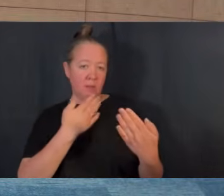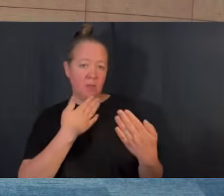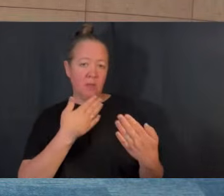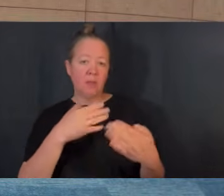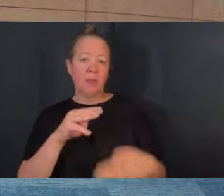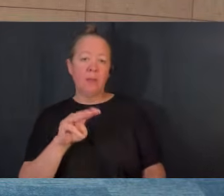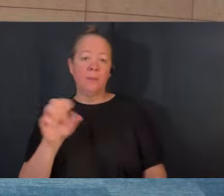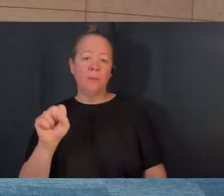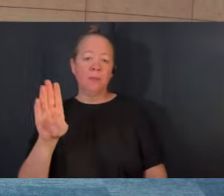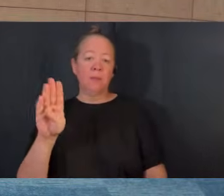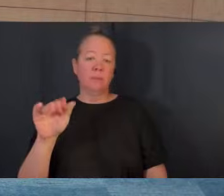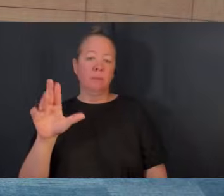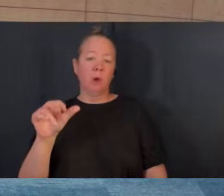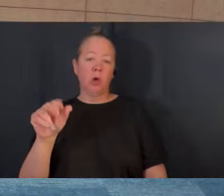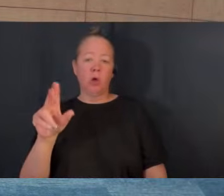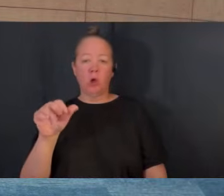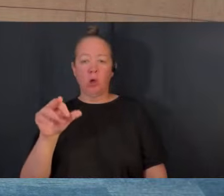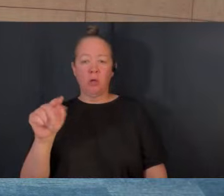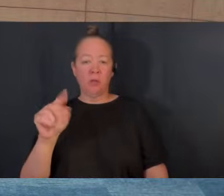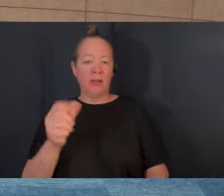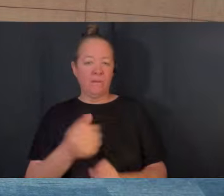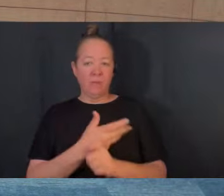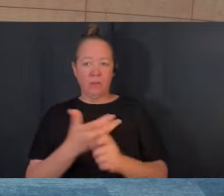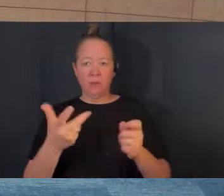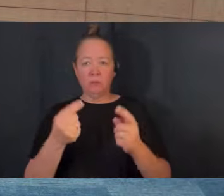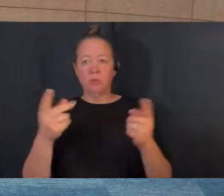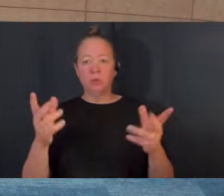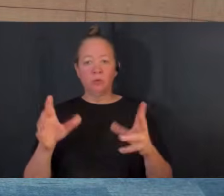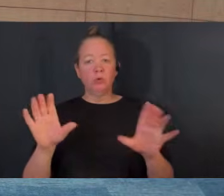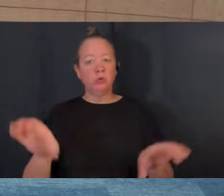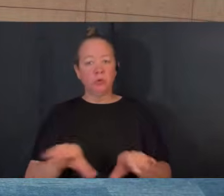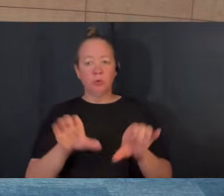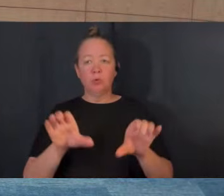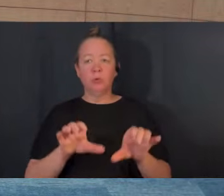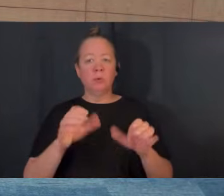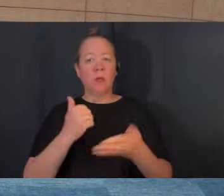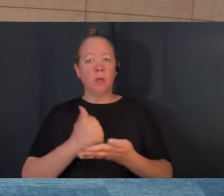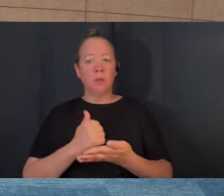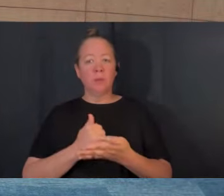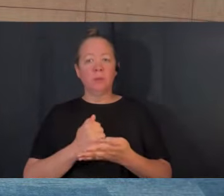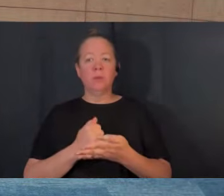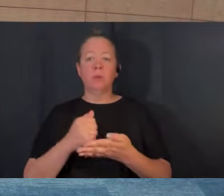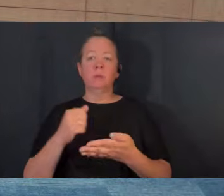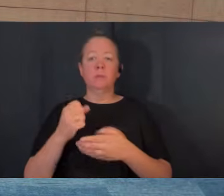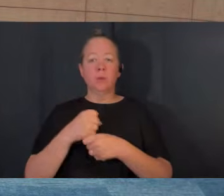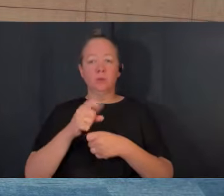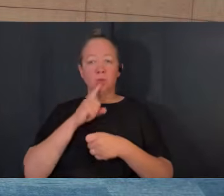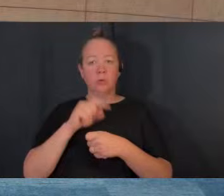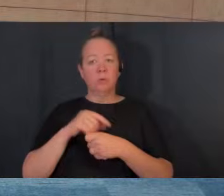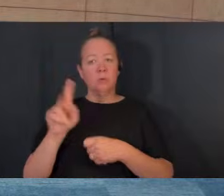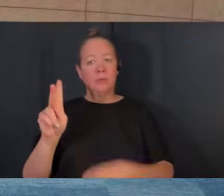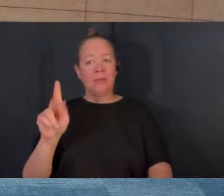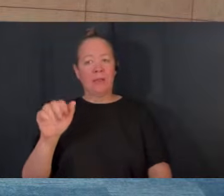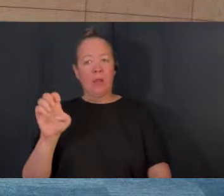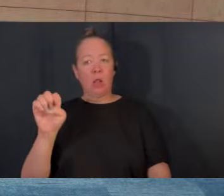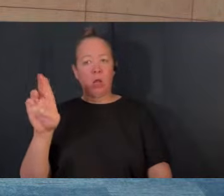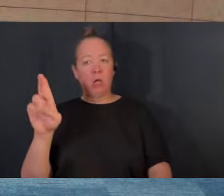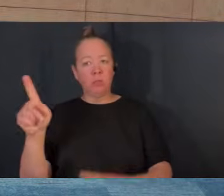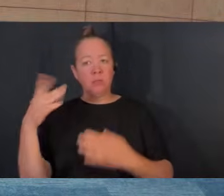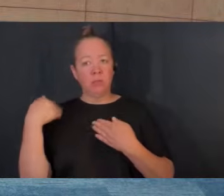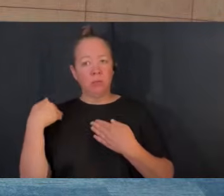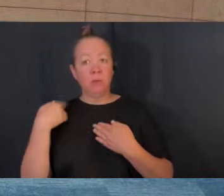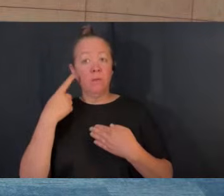does and helping us keep Keller accountable. For instance,